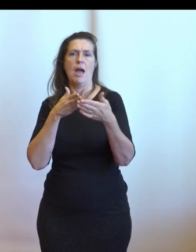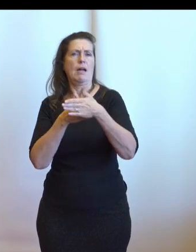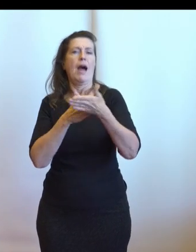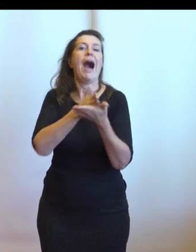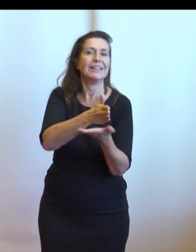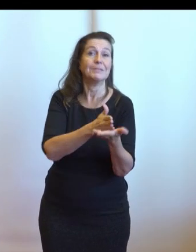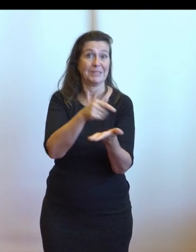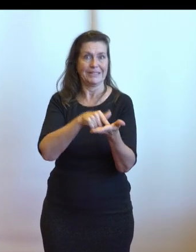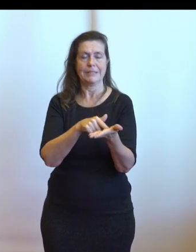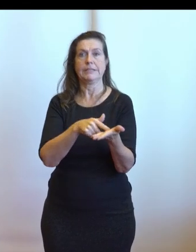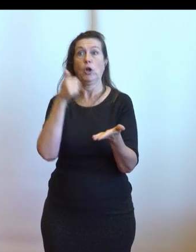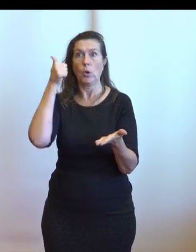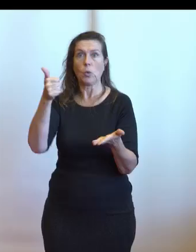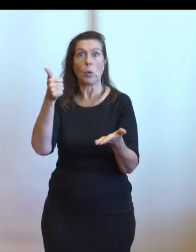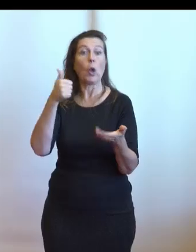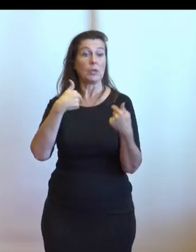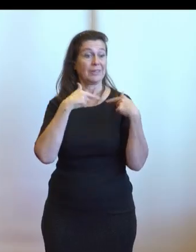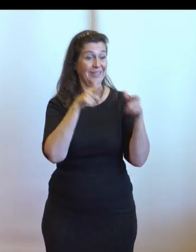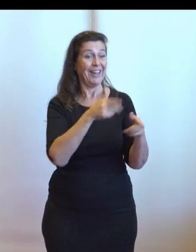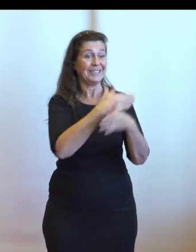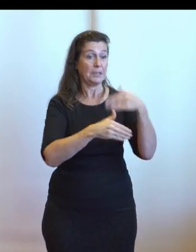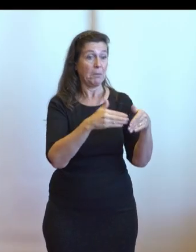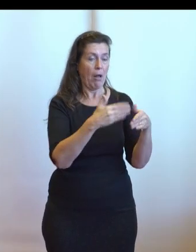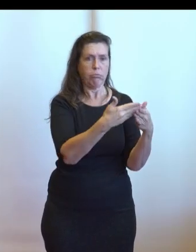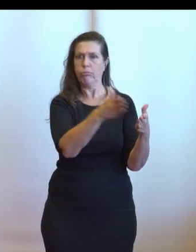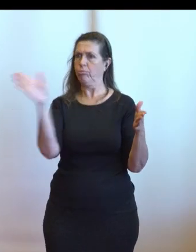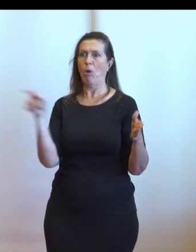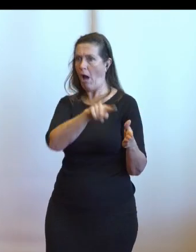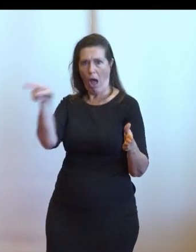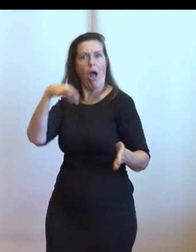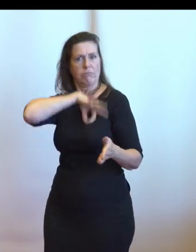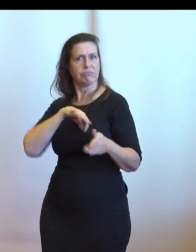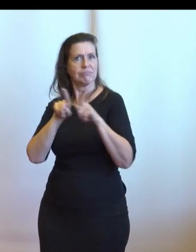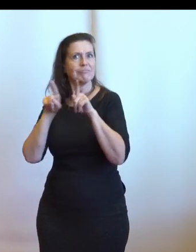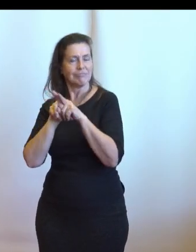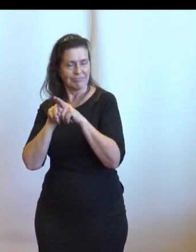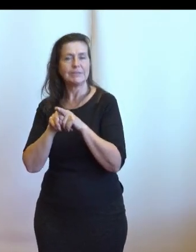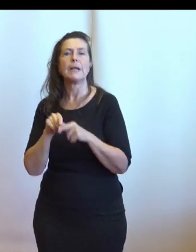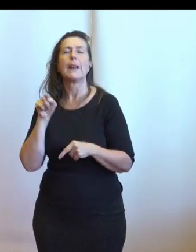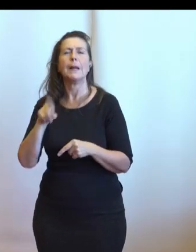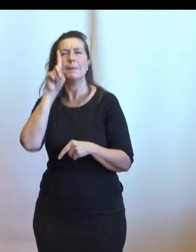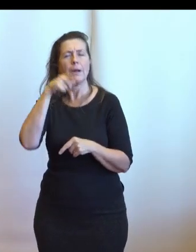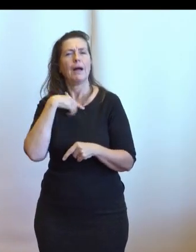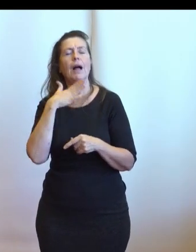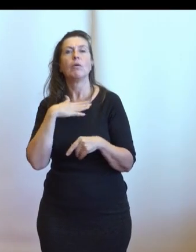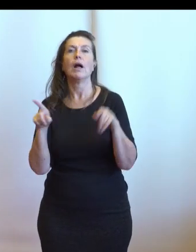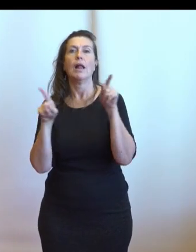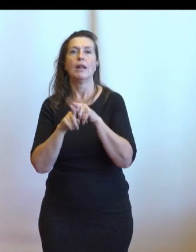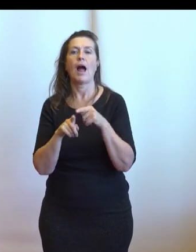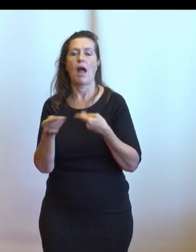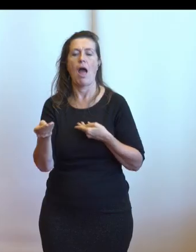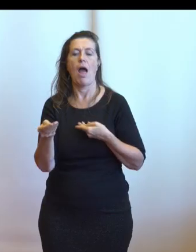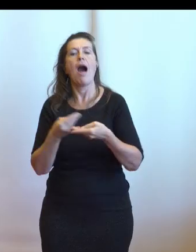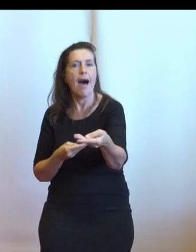principles, but be interested in reflections from people about when there's a trade-off, about when